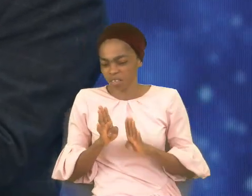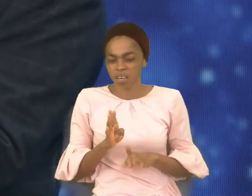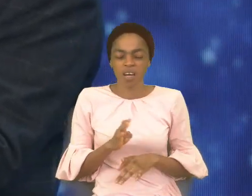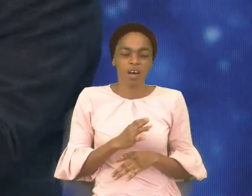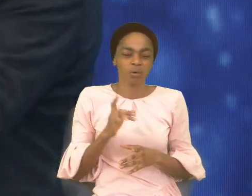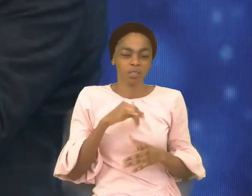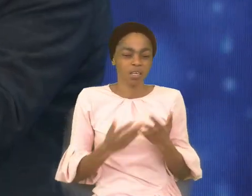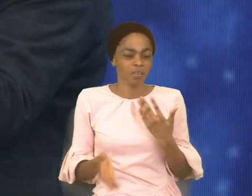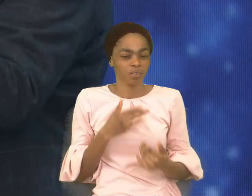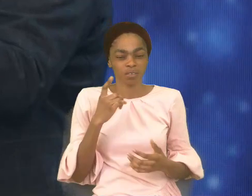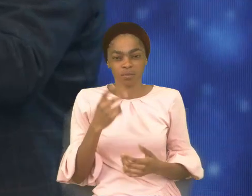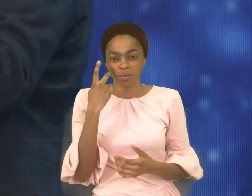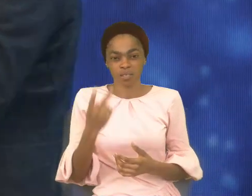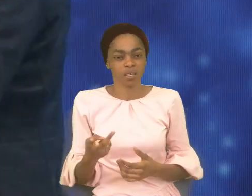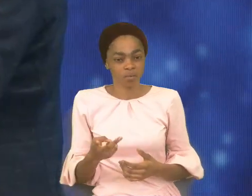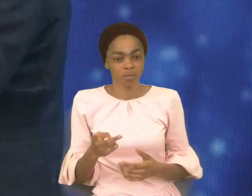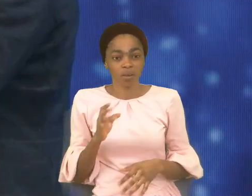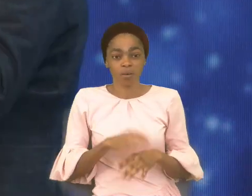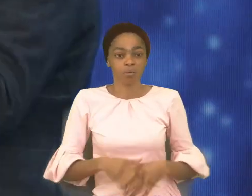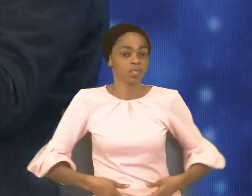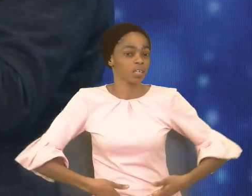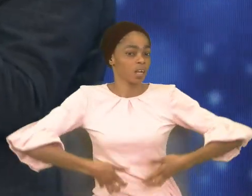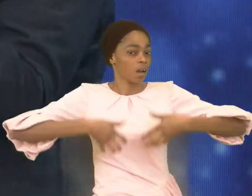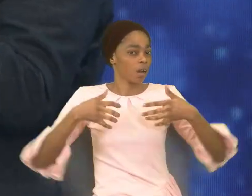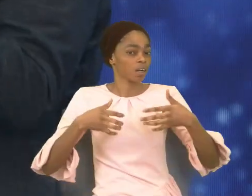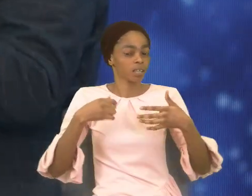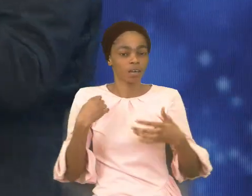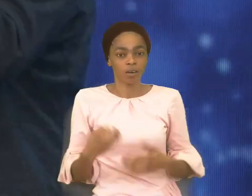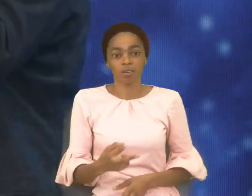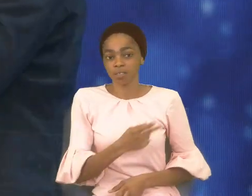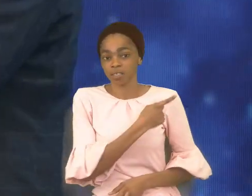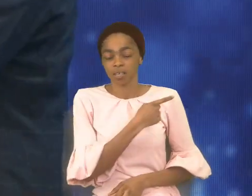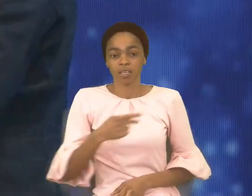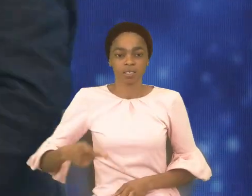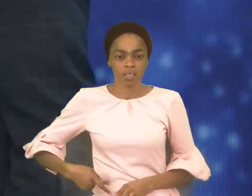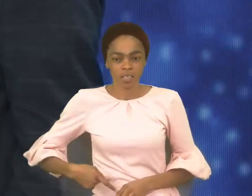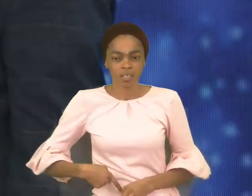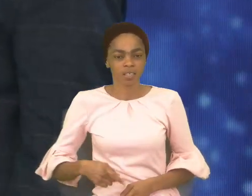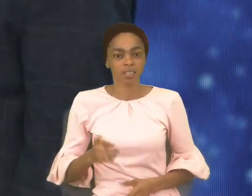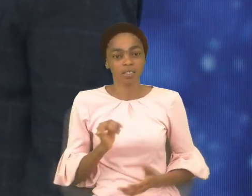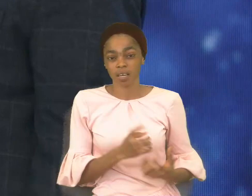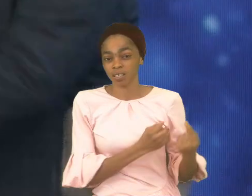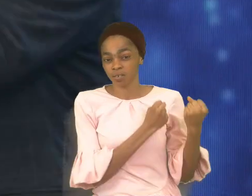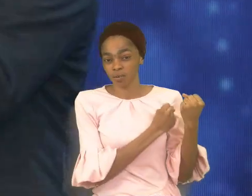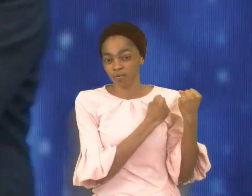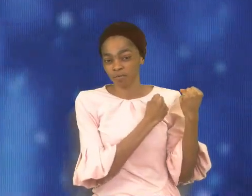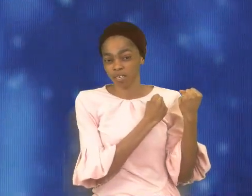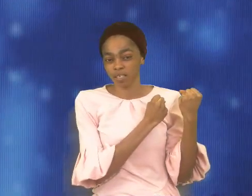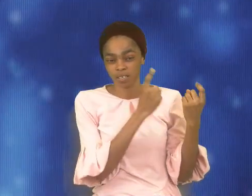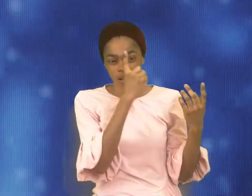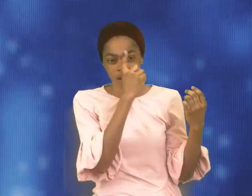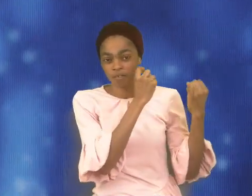of Nebuchadnezzar, the confident faith that would not bend under fury.